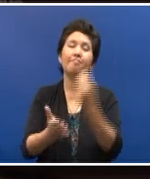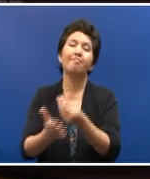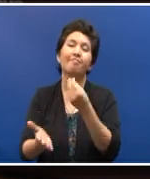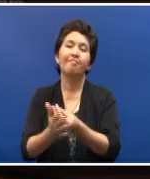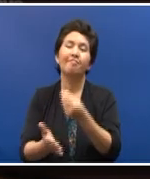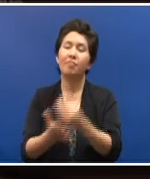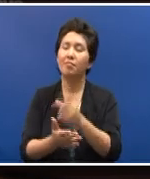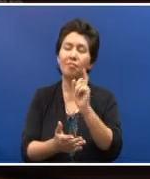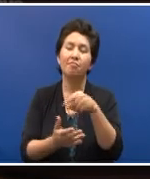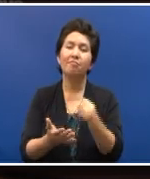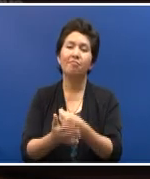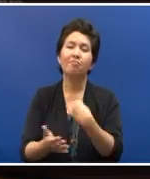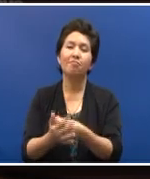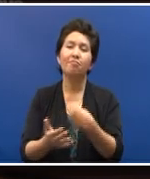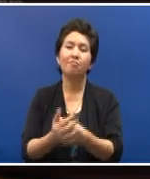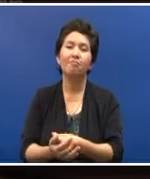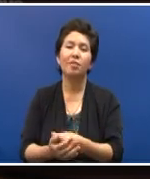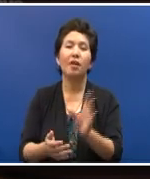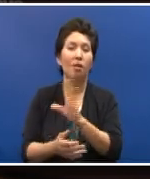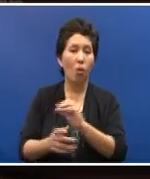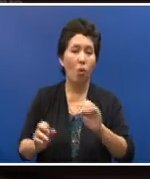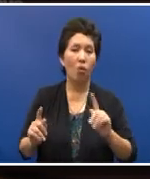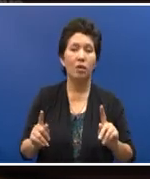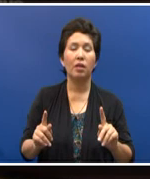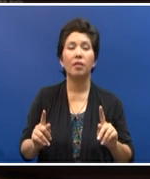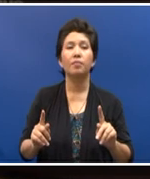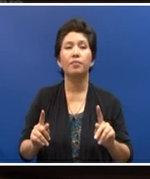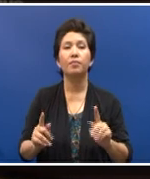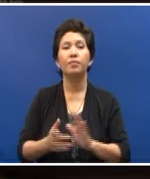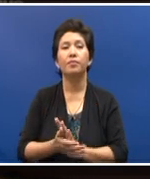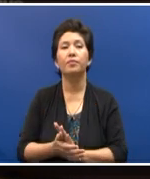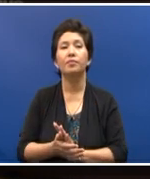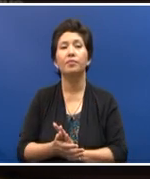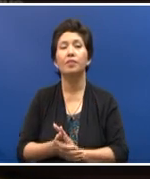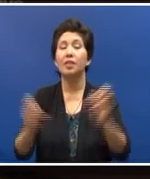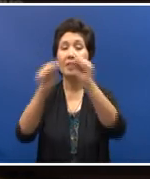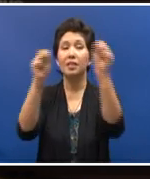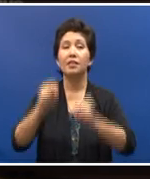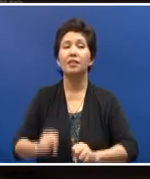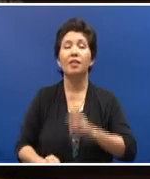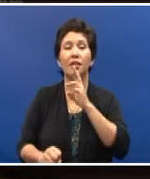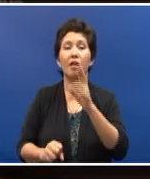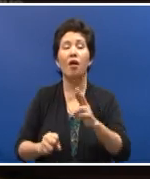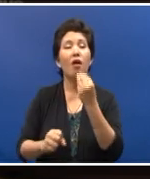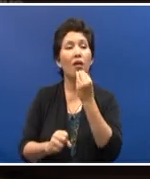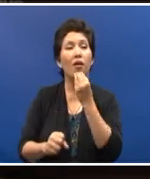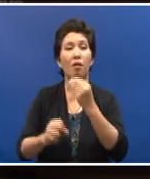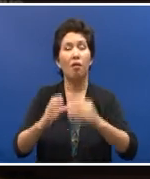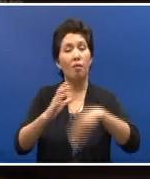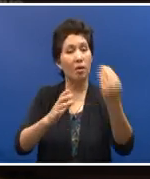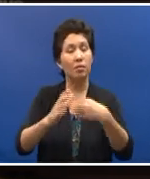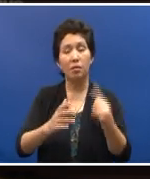Okay, The systems of food productions that we